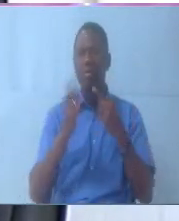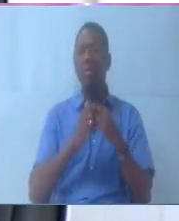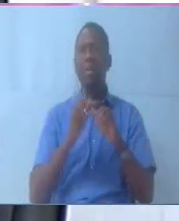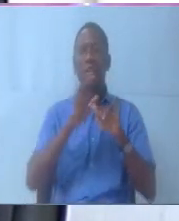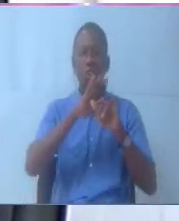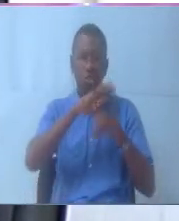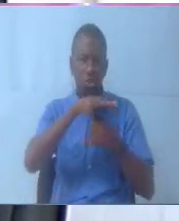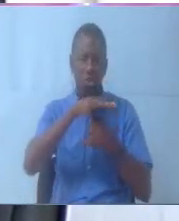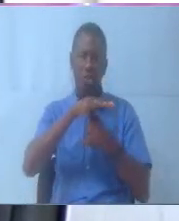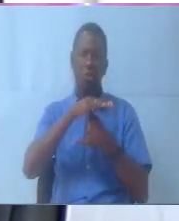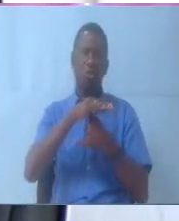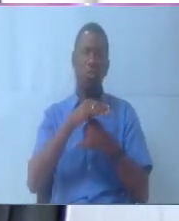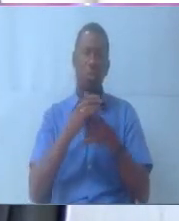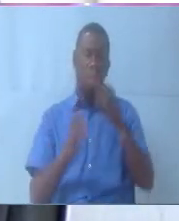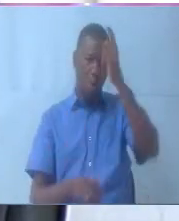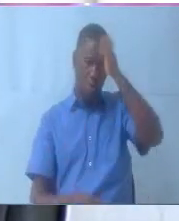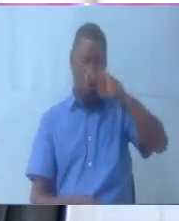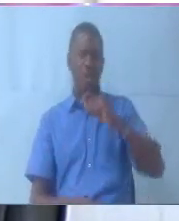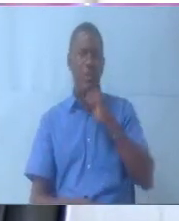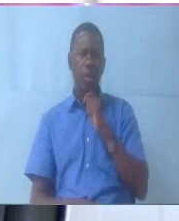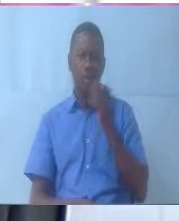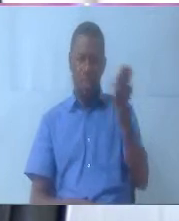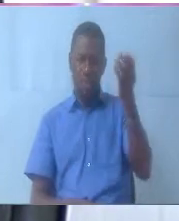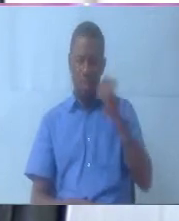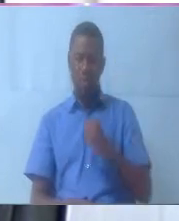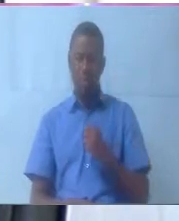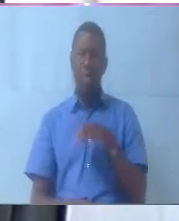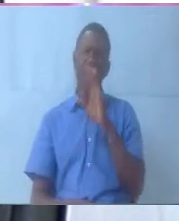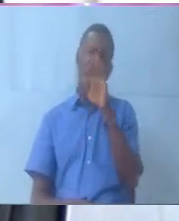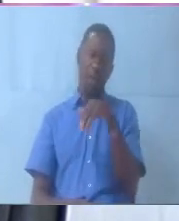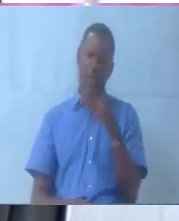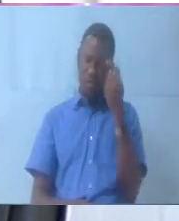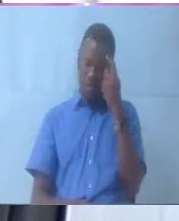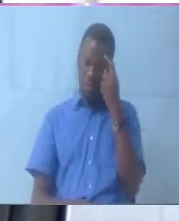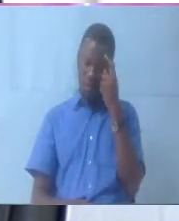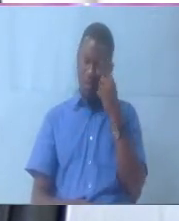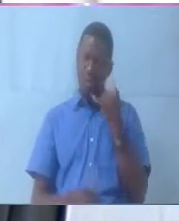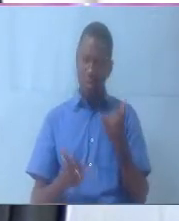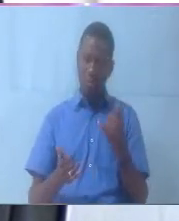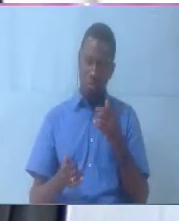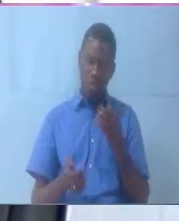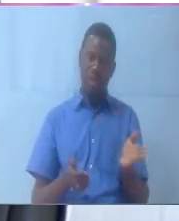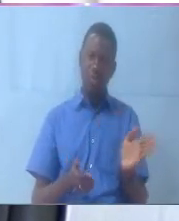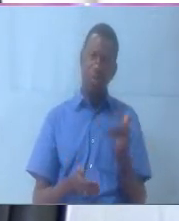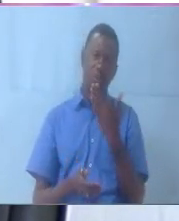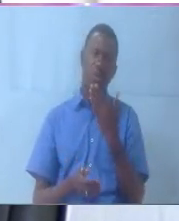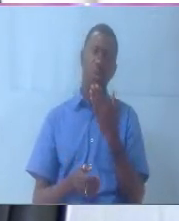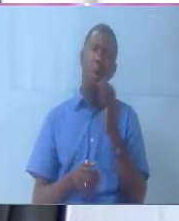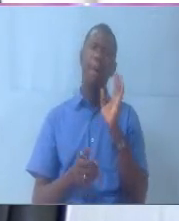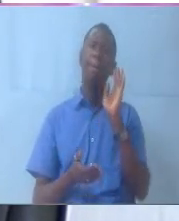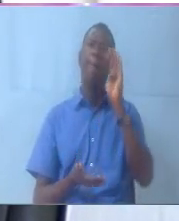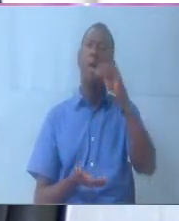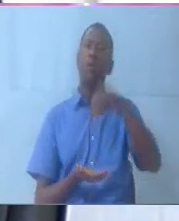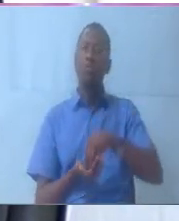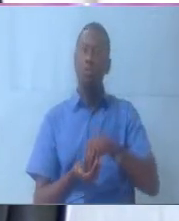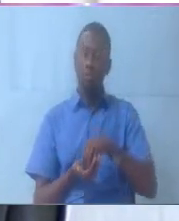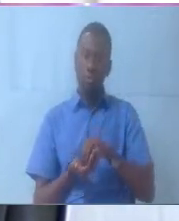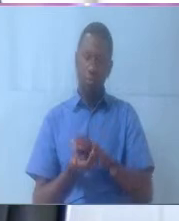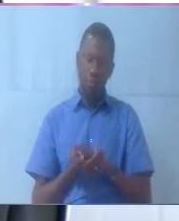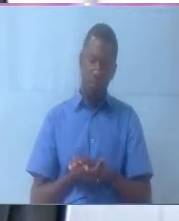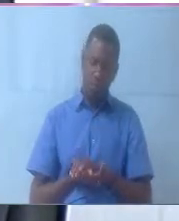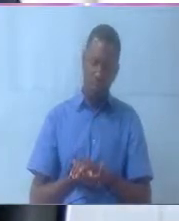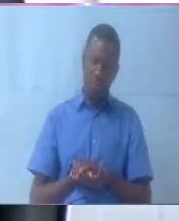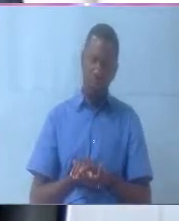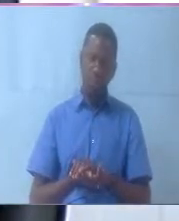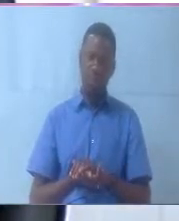think we have to go to Banjul. bitu ila duma lankolu wole nata ko nyanko ngamera silande fonga ta banjul So they placed me